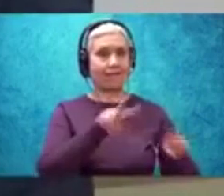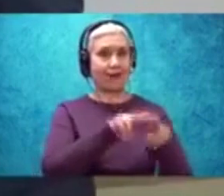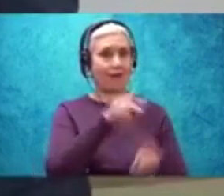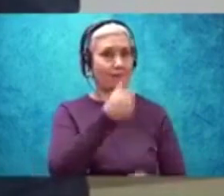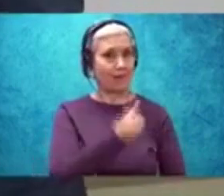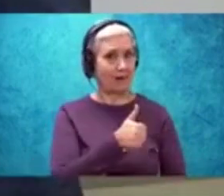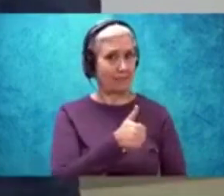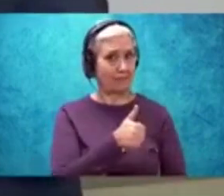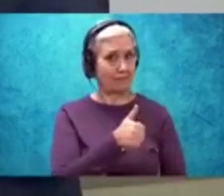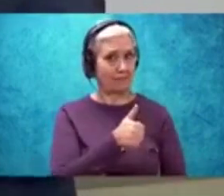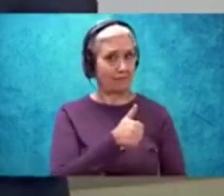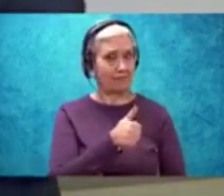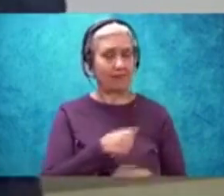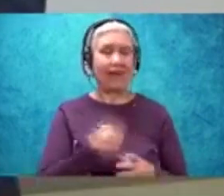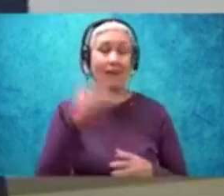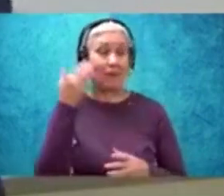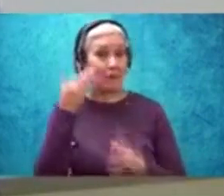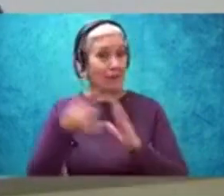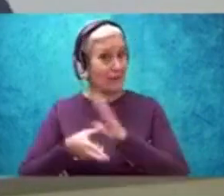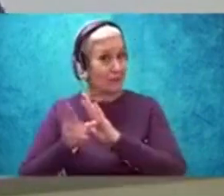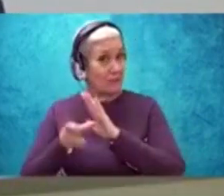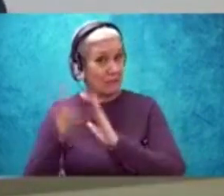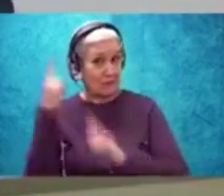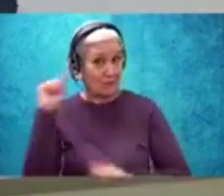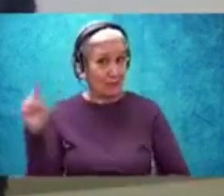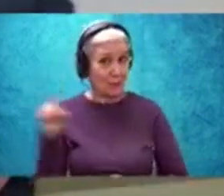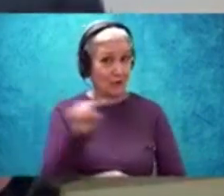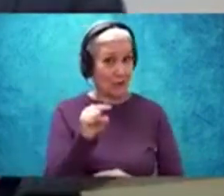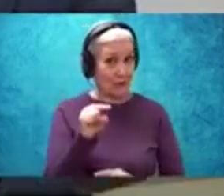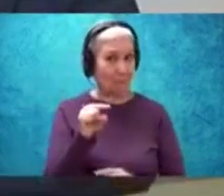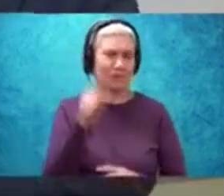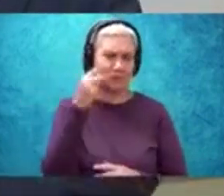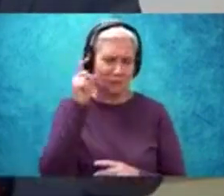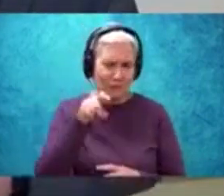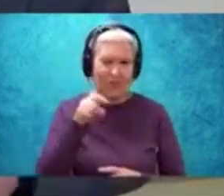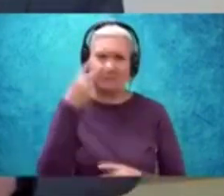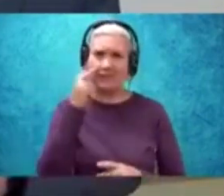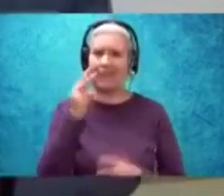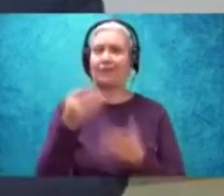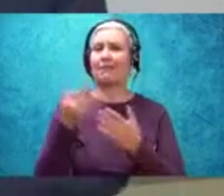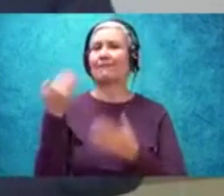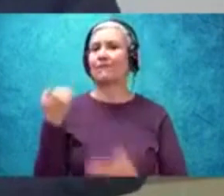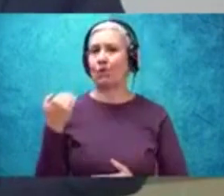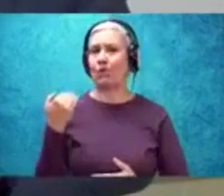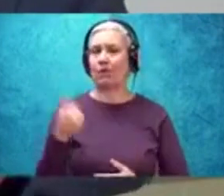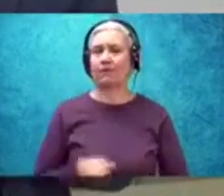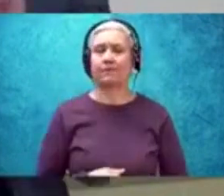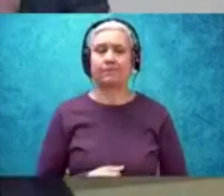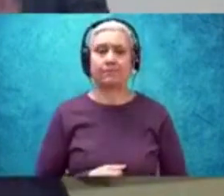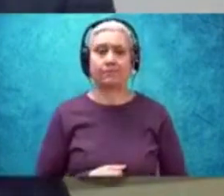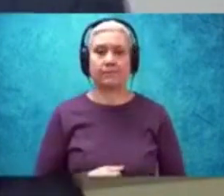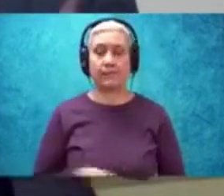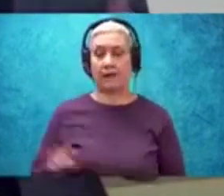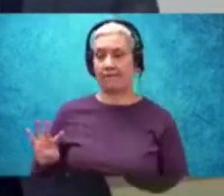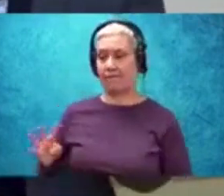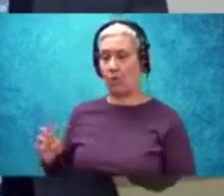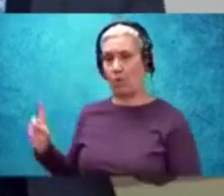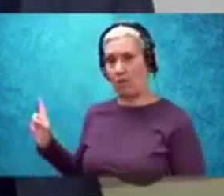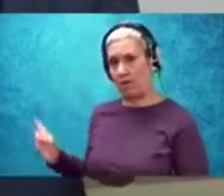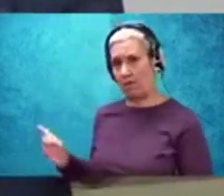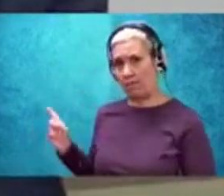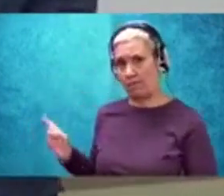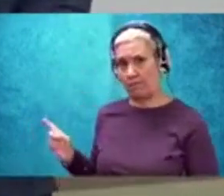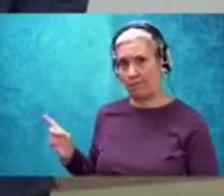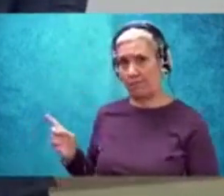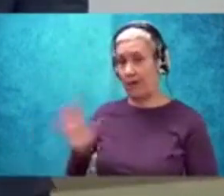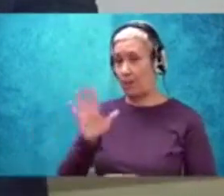this again is just a review of things that you've seen before. But if I show you this fourth equation, I want you to take 10